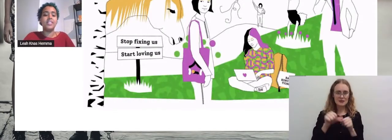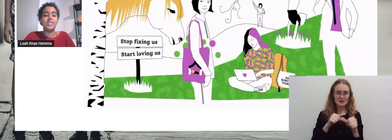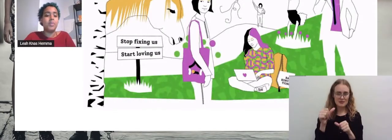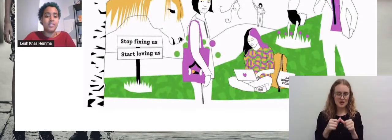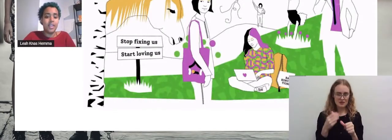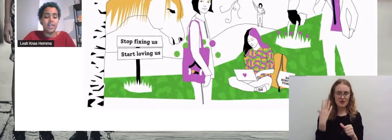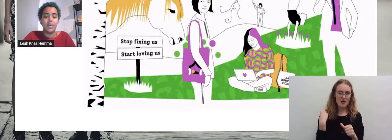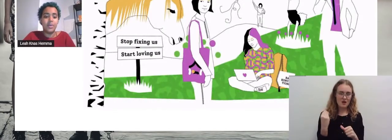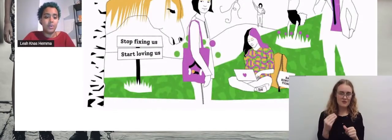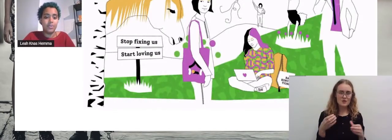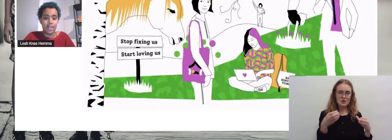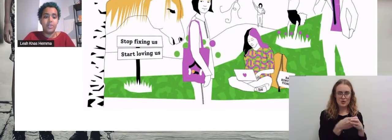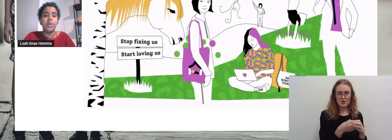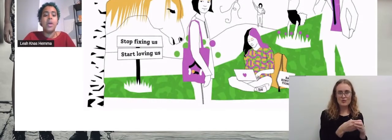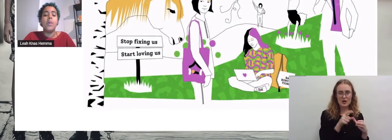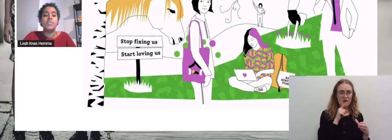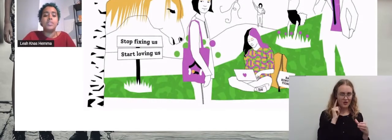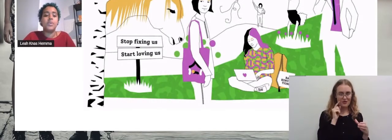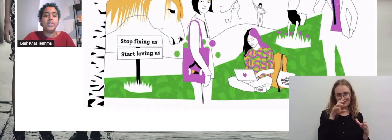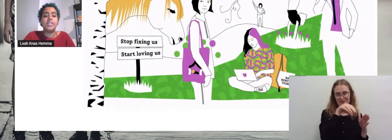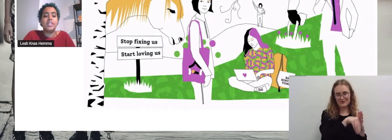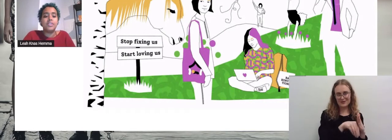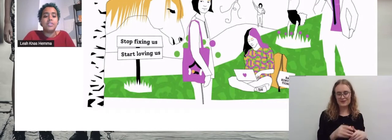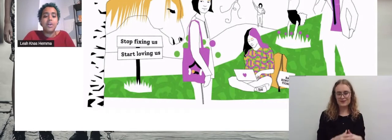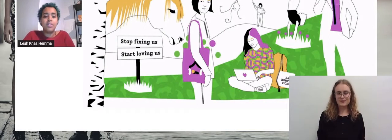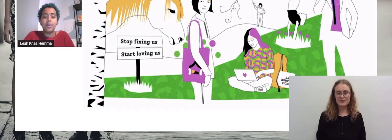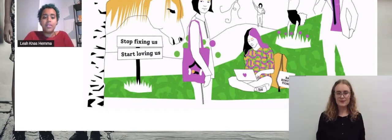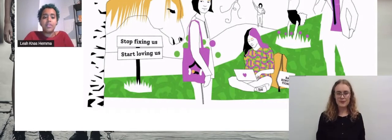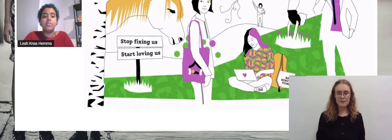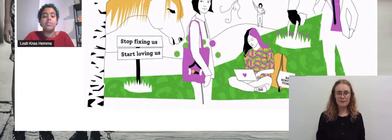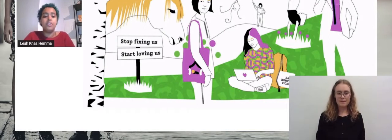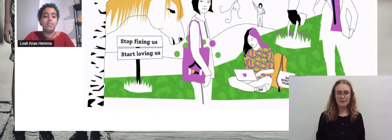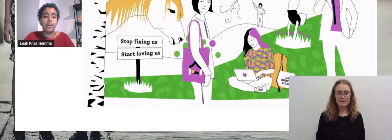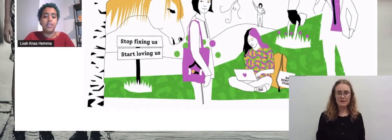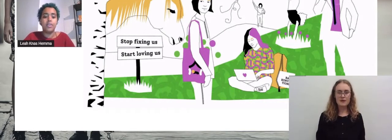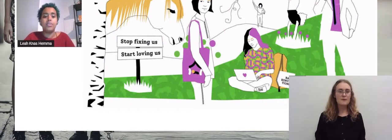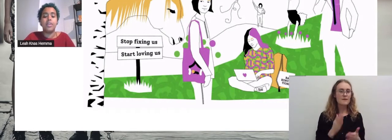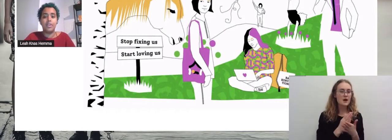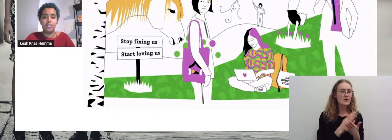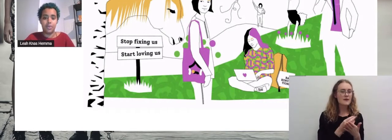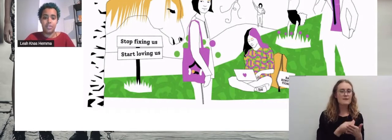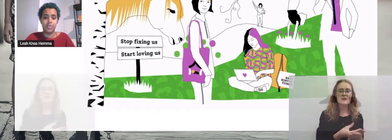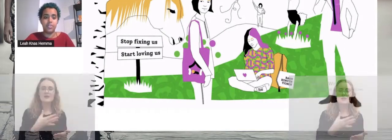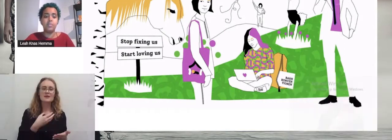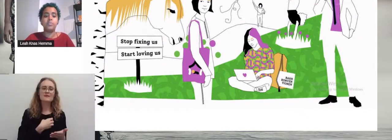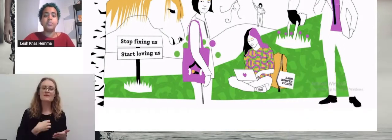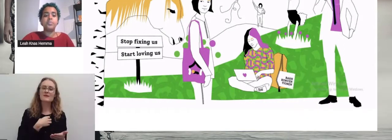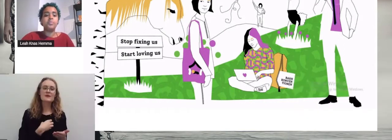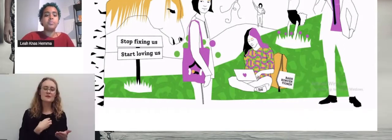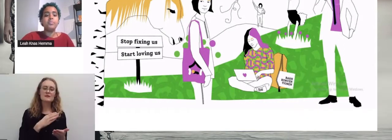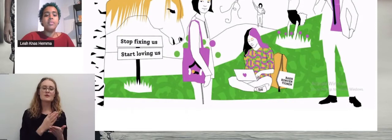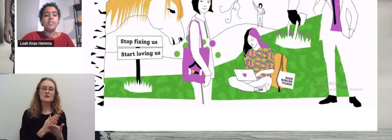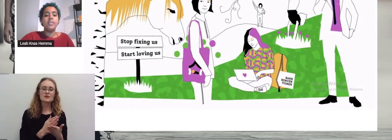And this is to maintain our core value, which is an organization founded by the youth, driven by the youth, and for the youth.